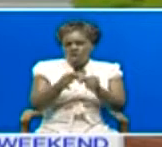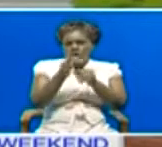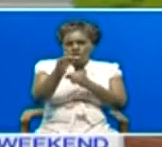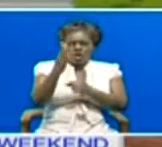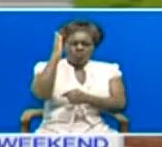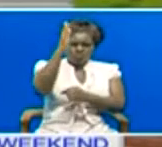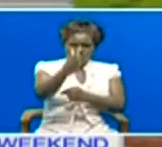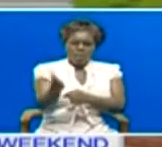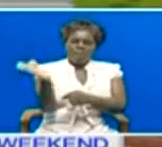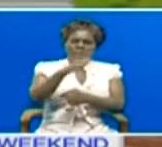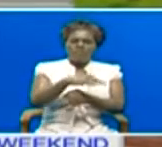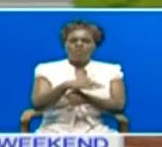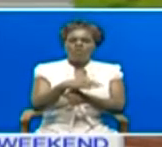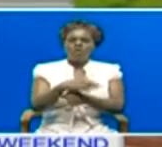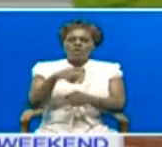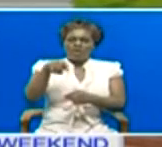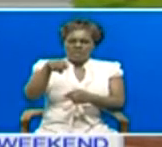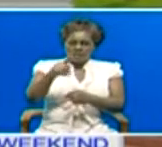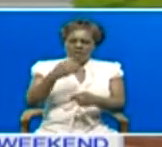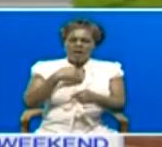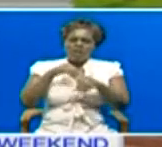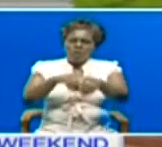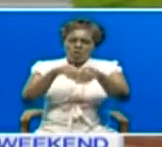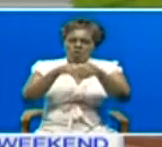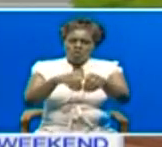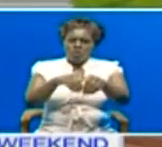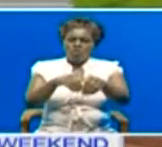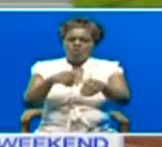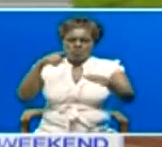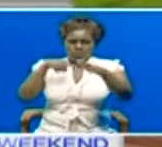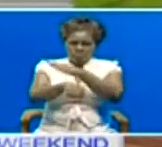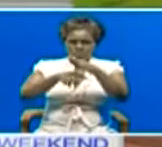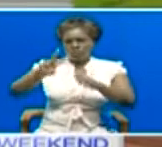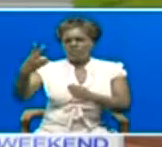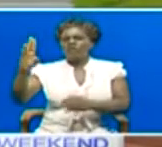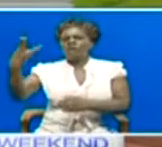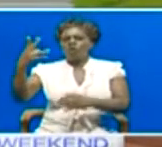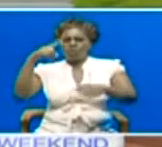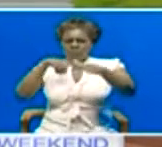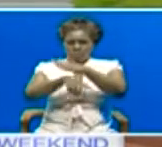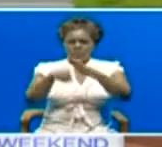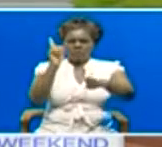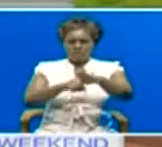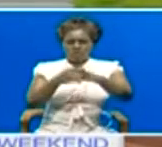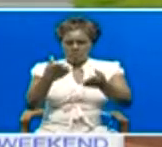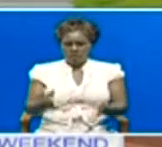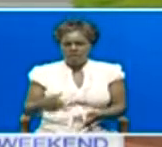set up the comeback before Kane, who was felled by Alex Song, pounced to score his 24th goal of the season.